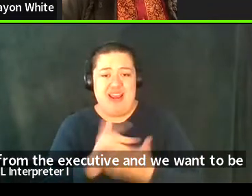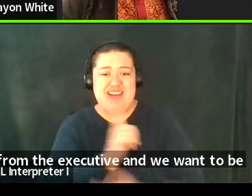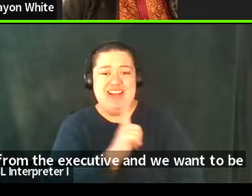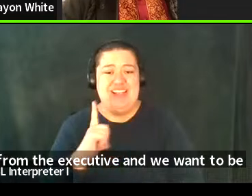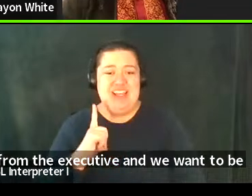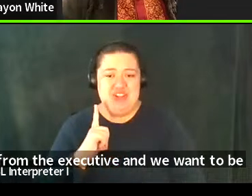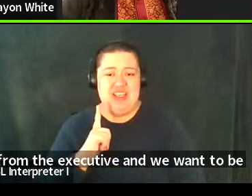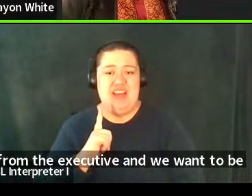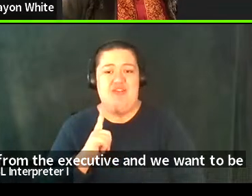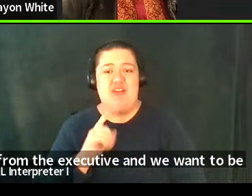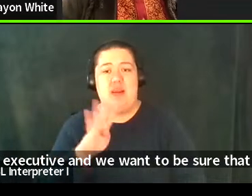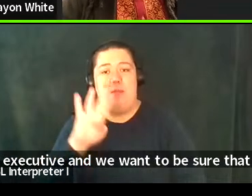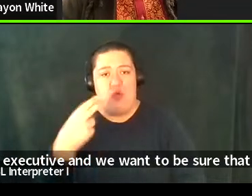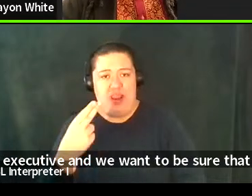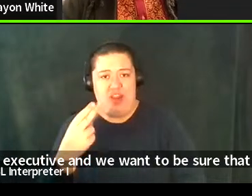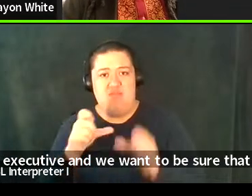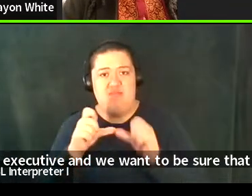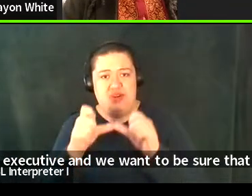this office open.